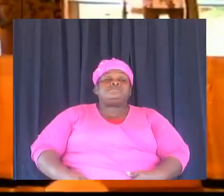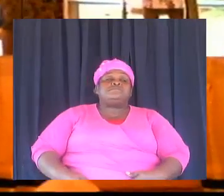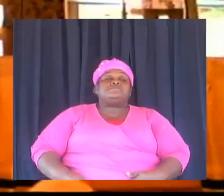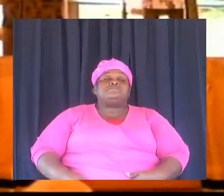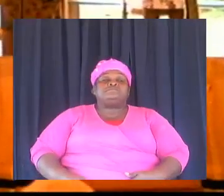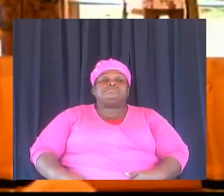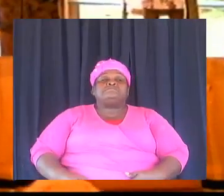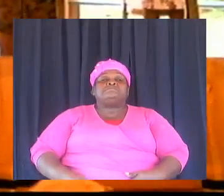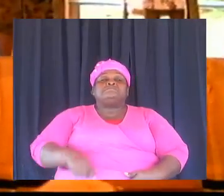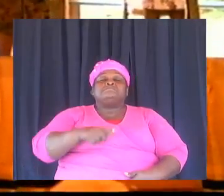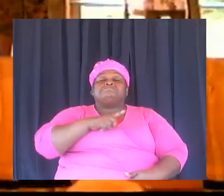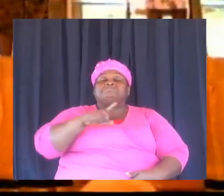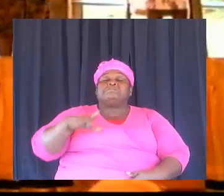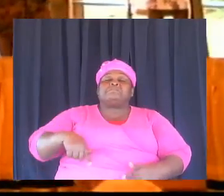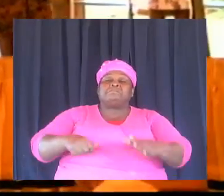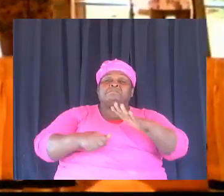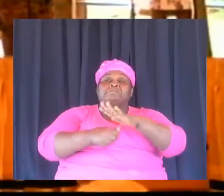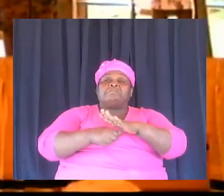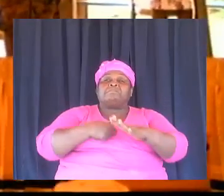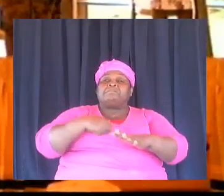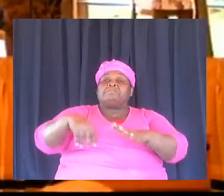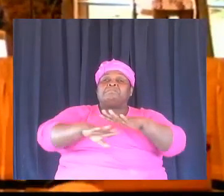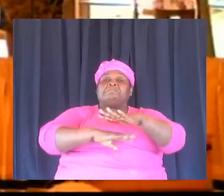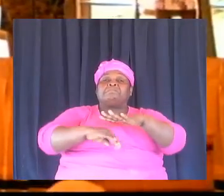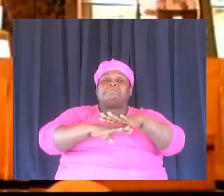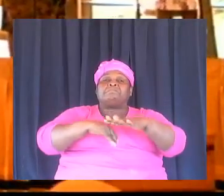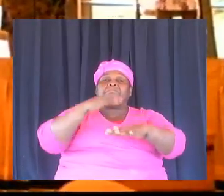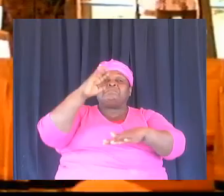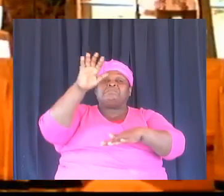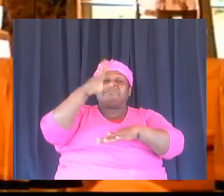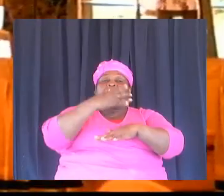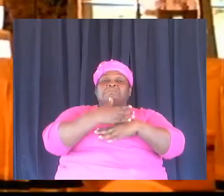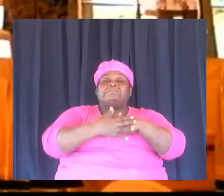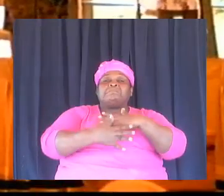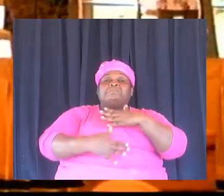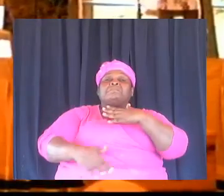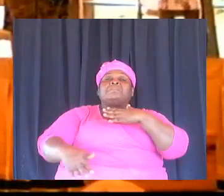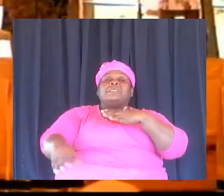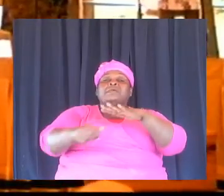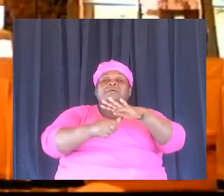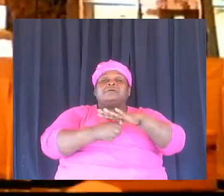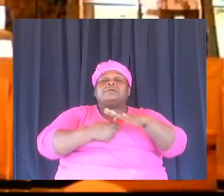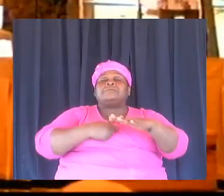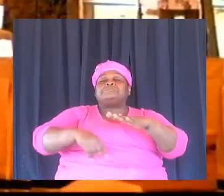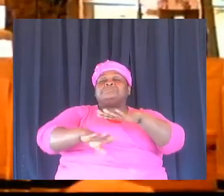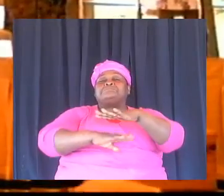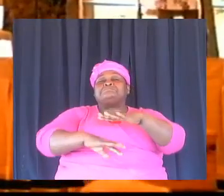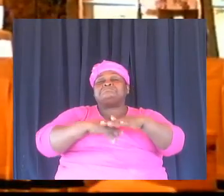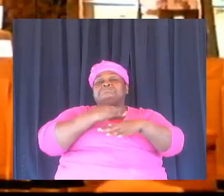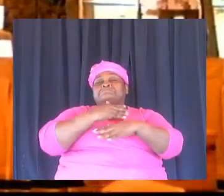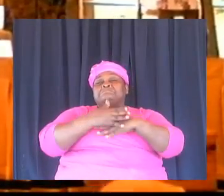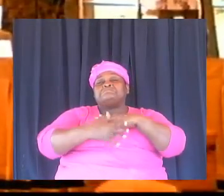Under your blood, Lord, hide me under your blood.